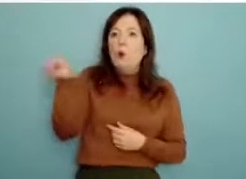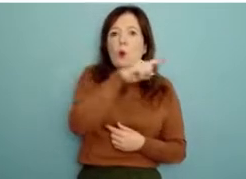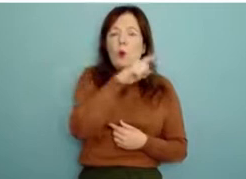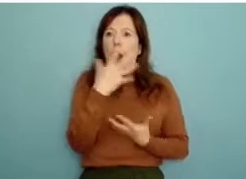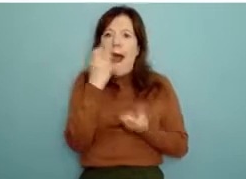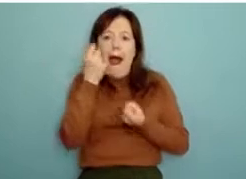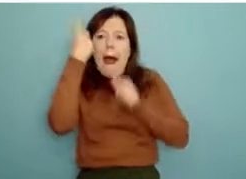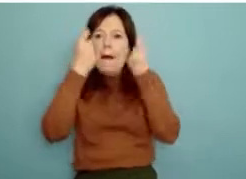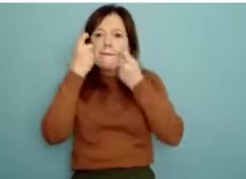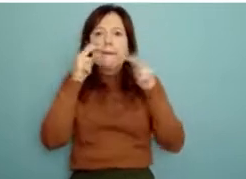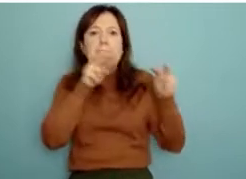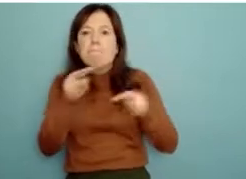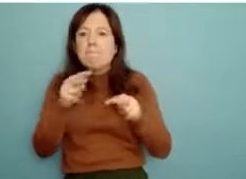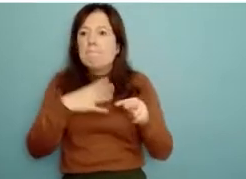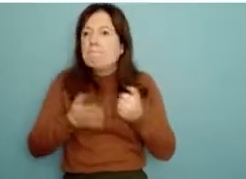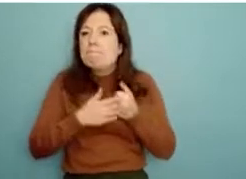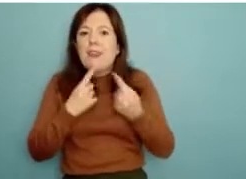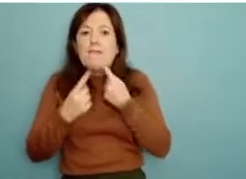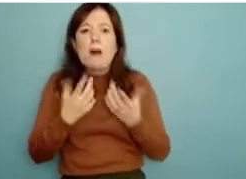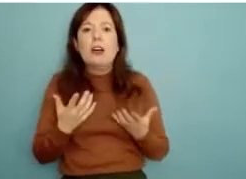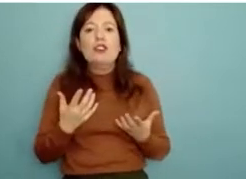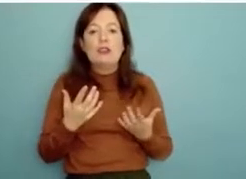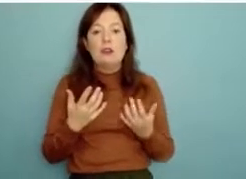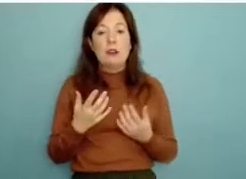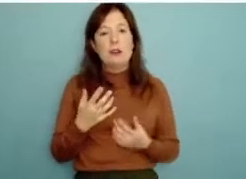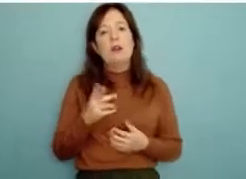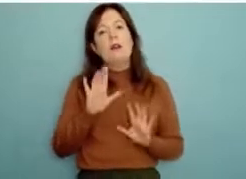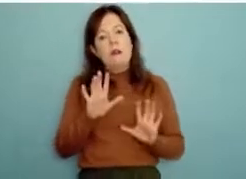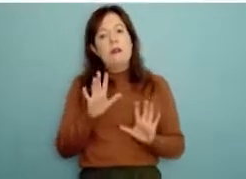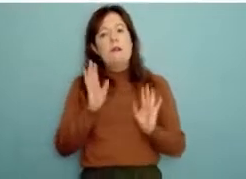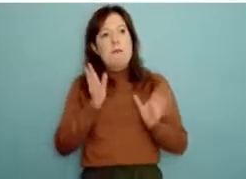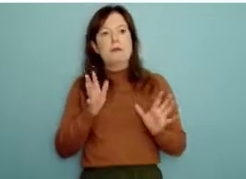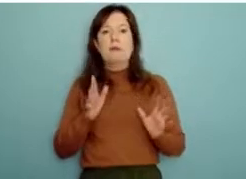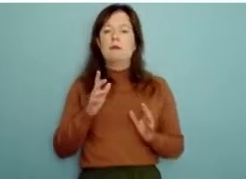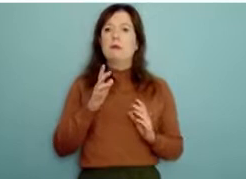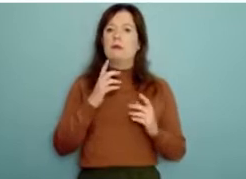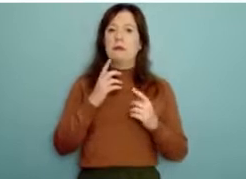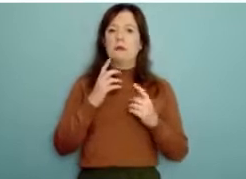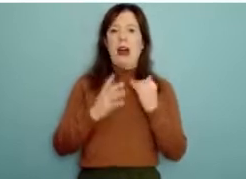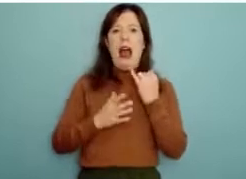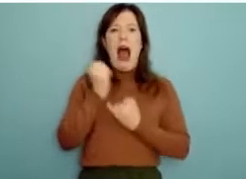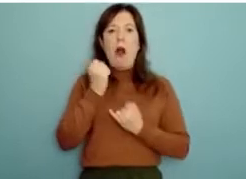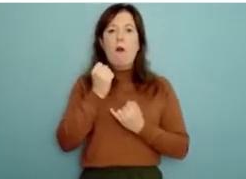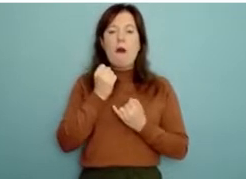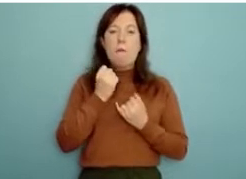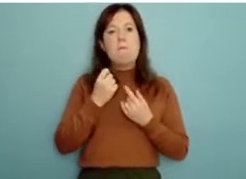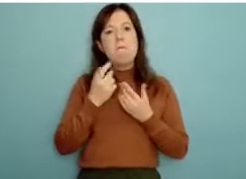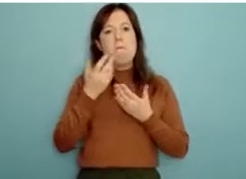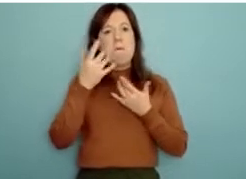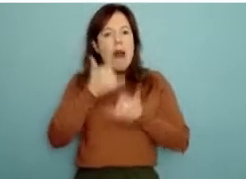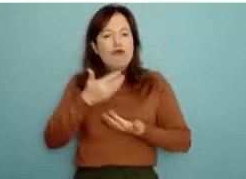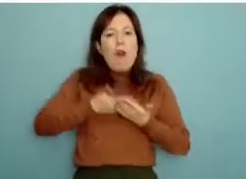there cannot be a message out there that outcome measurement is about kind of a stick to punish services or to kind of